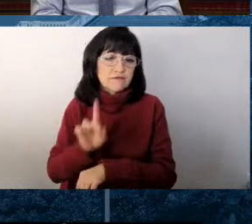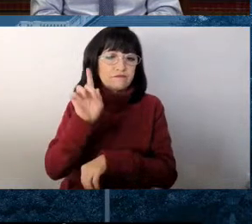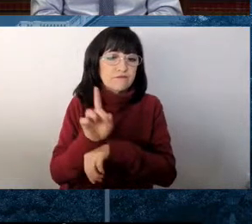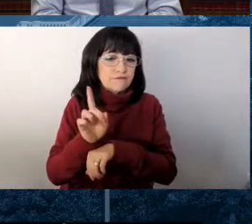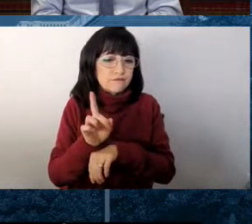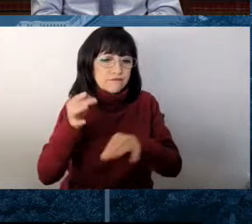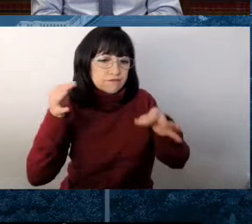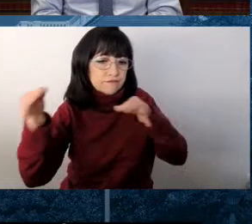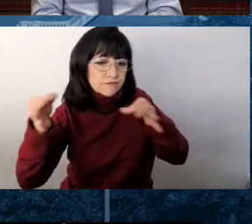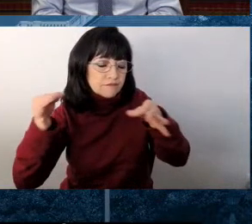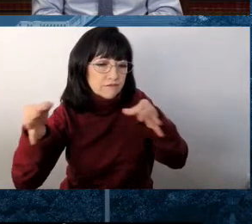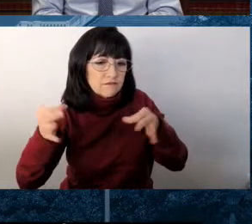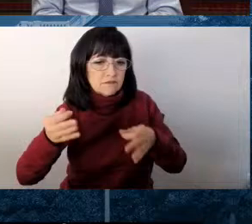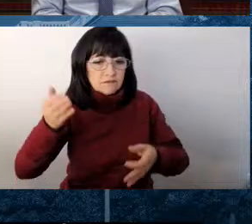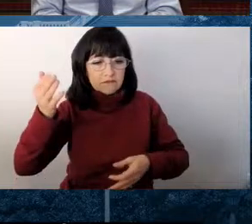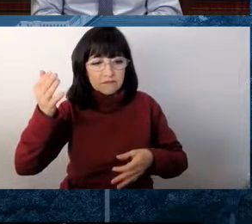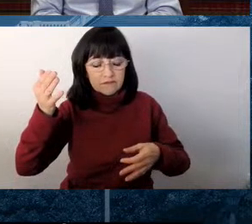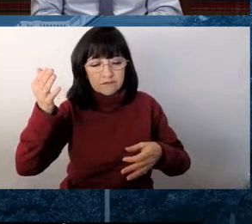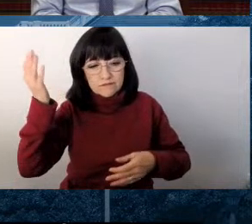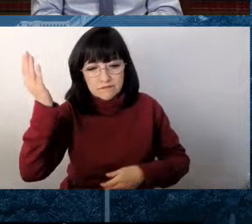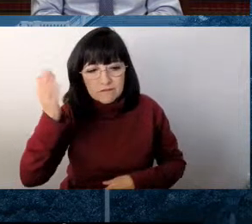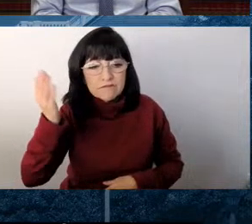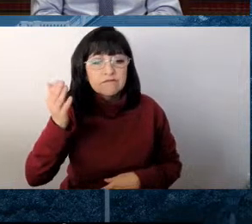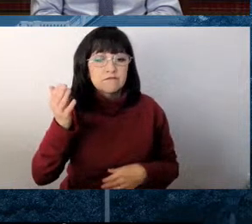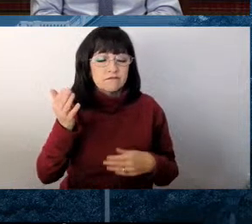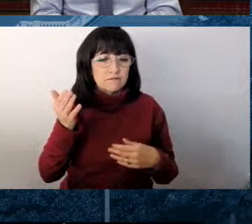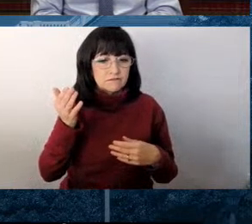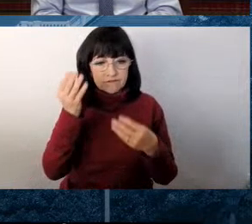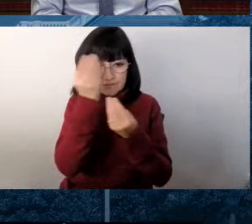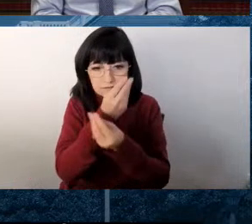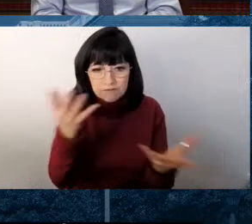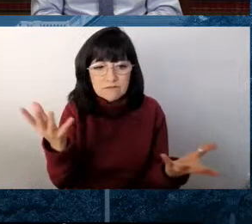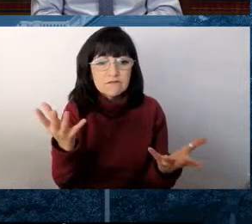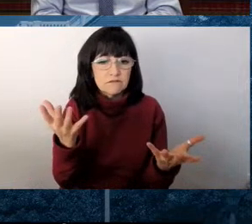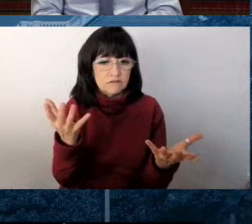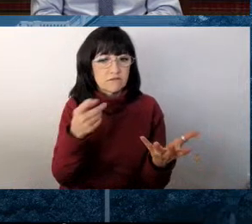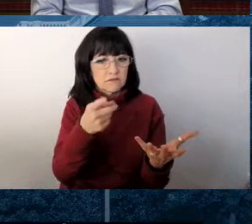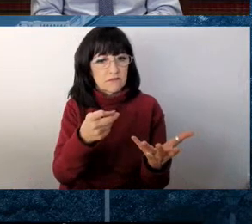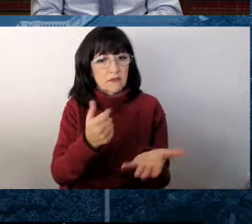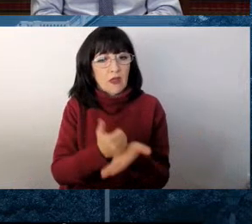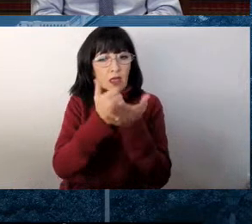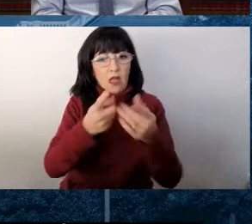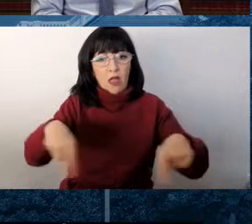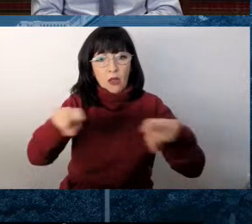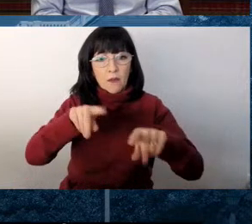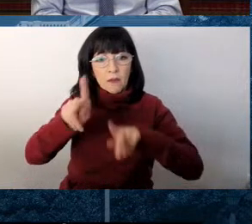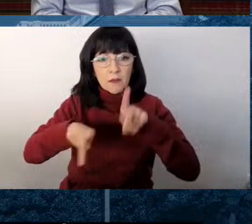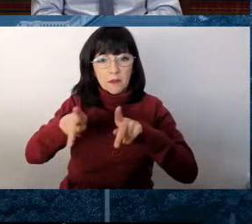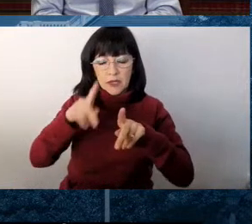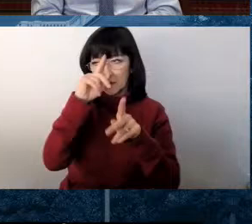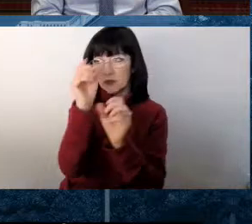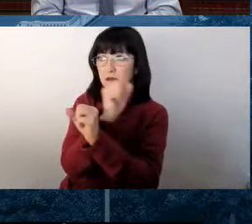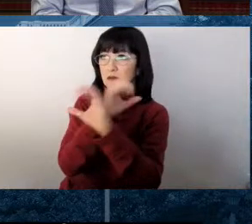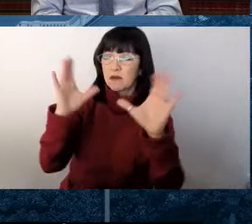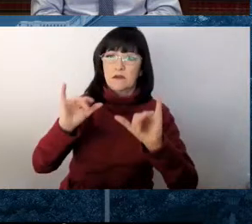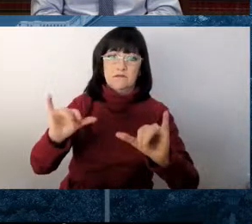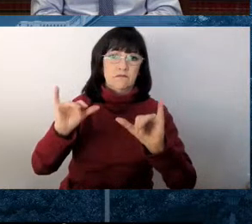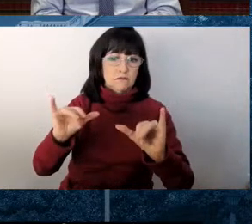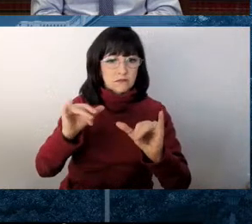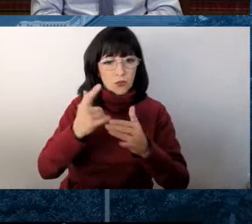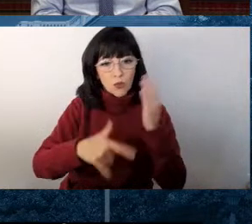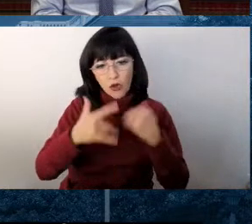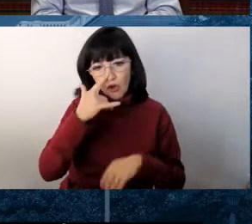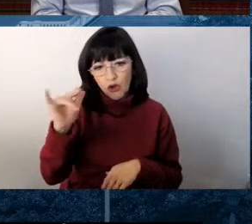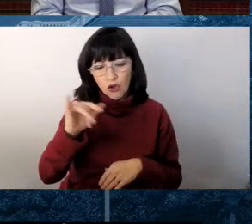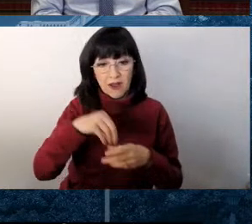like in the hospitals, whether you're in Sussex County at Beebe or Tidal Health or at Bay Health in the middle part of our state,